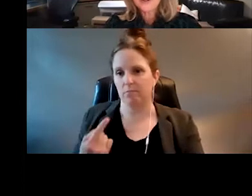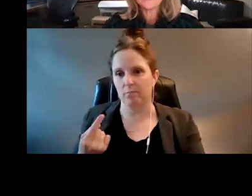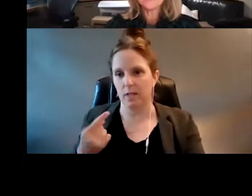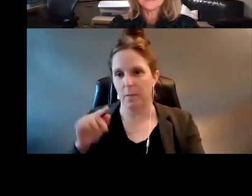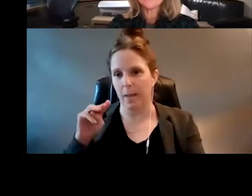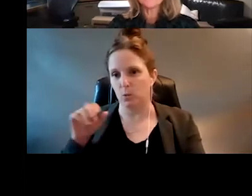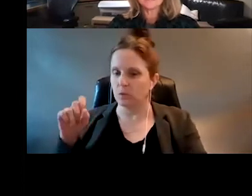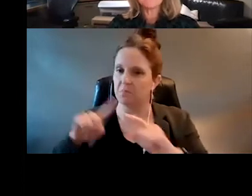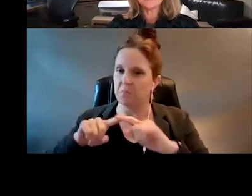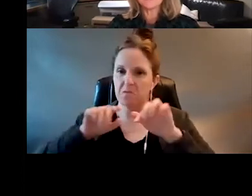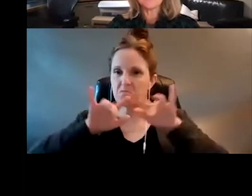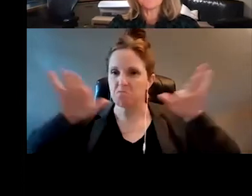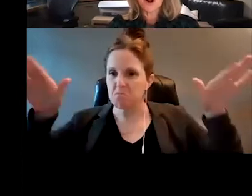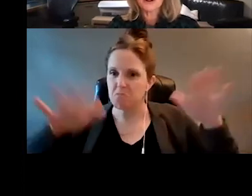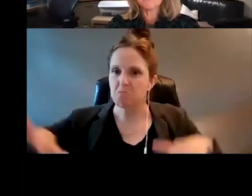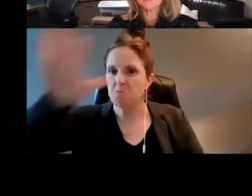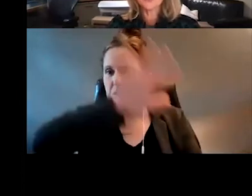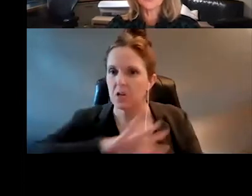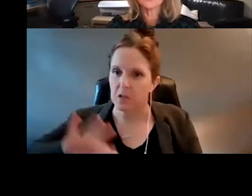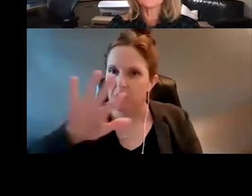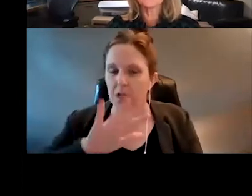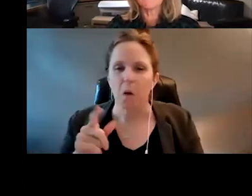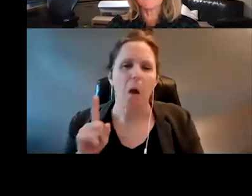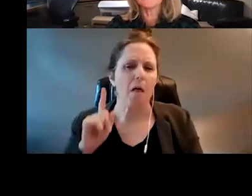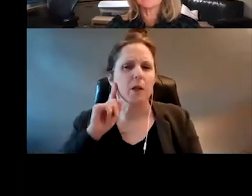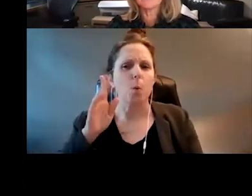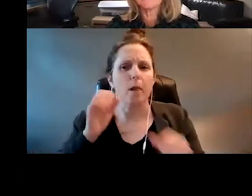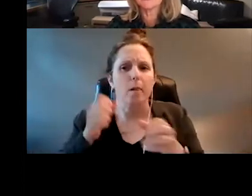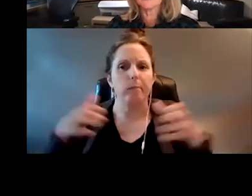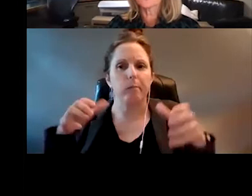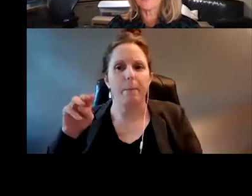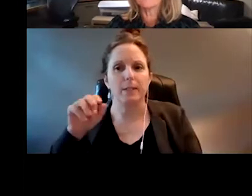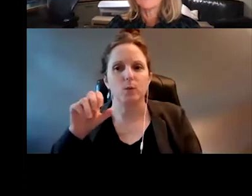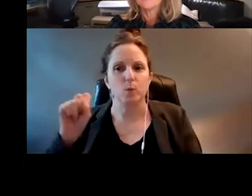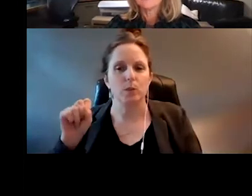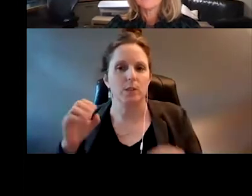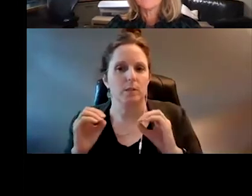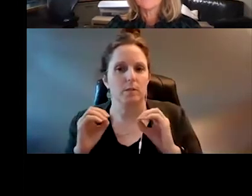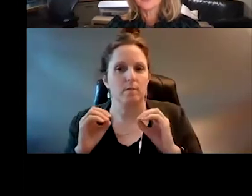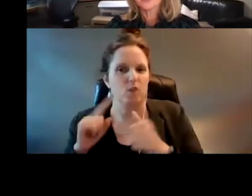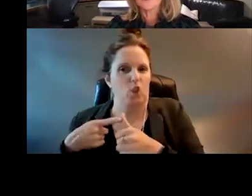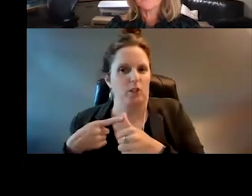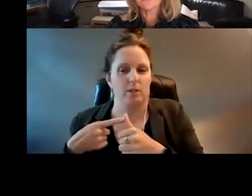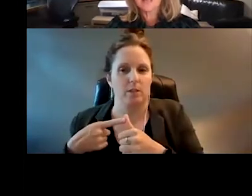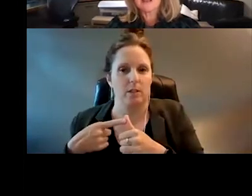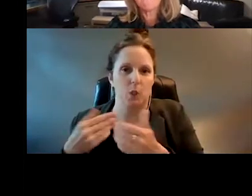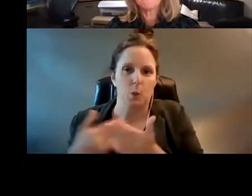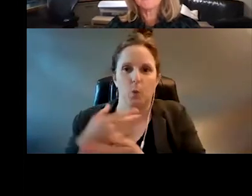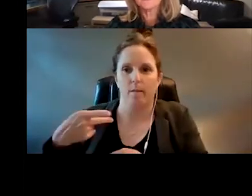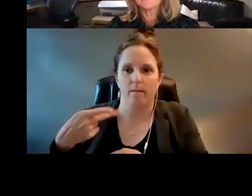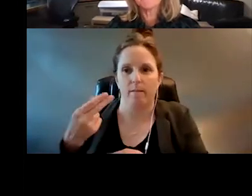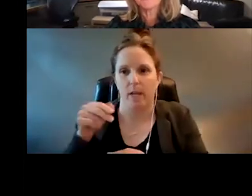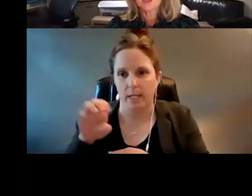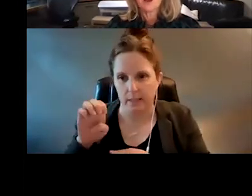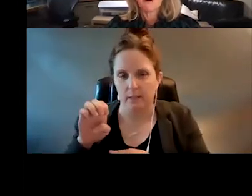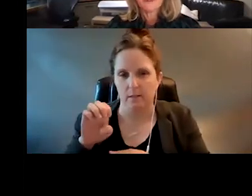trial in order to see if we can implement this intervention in a large system of care